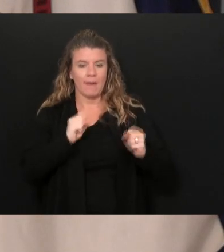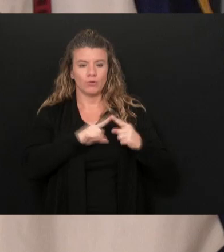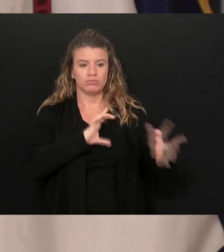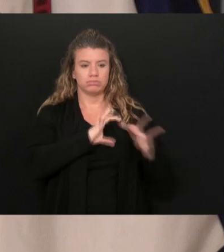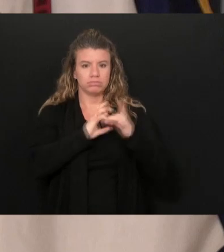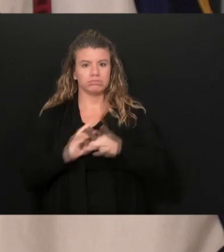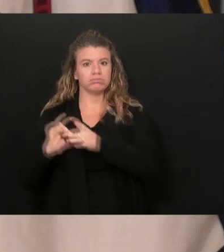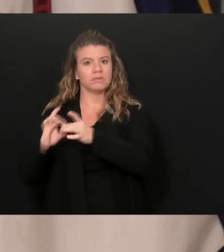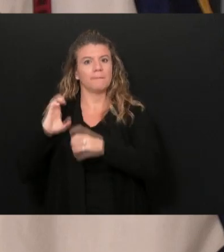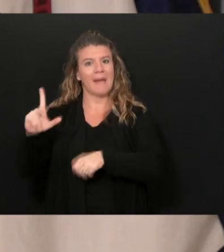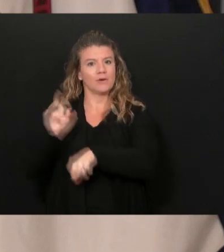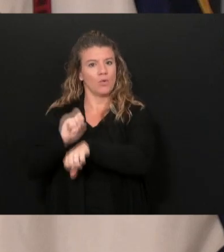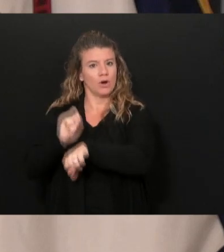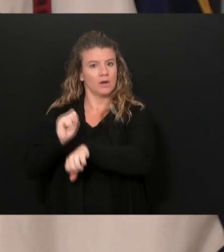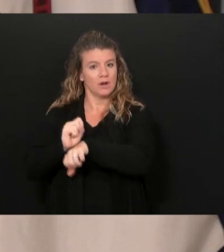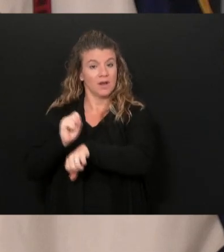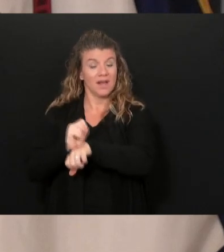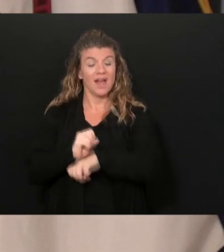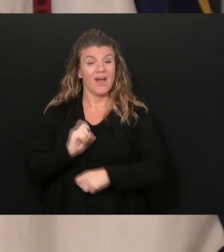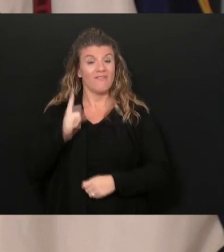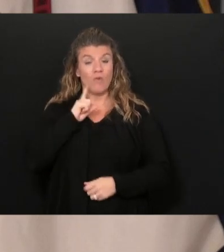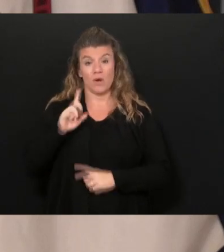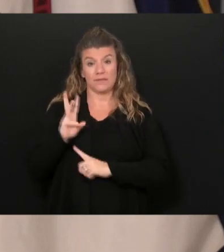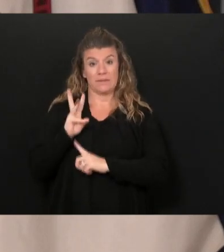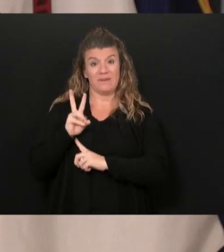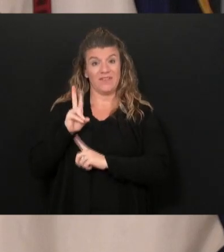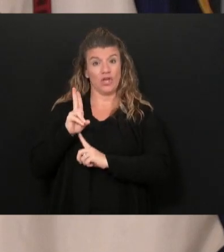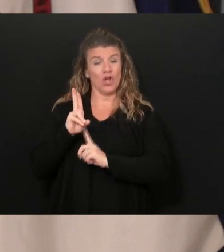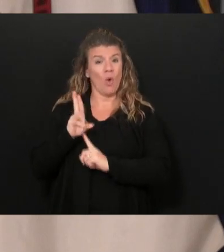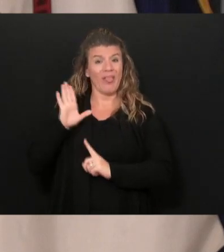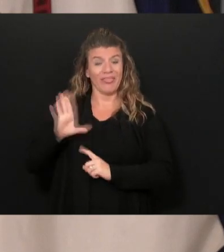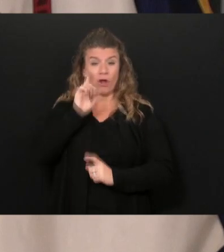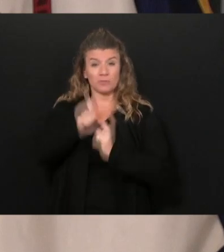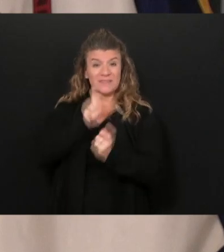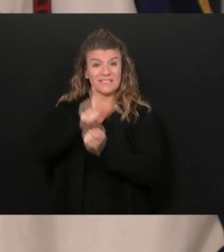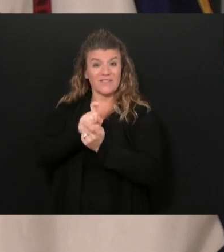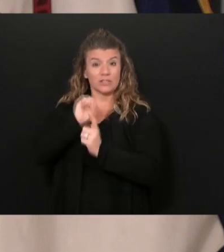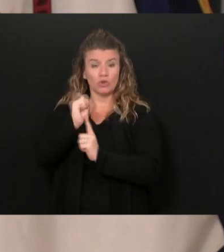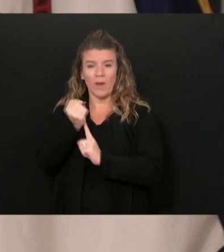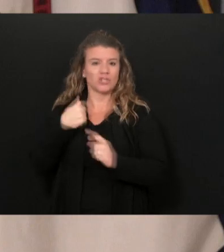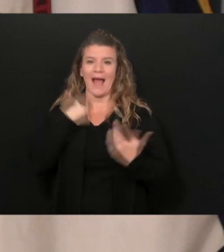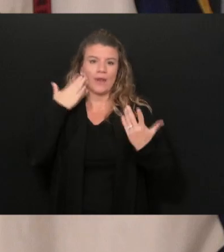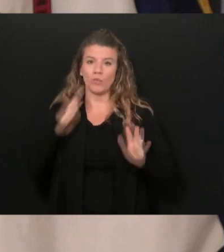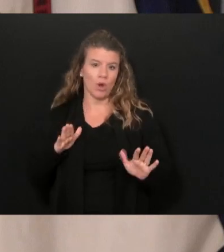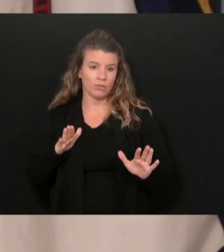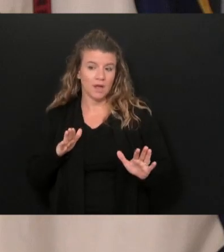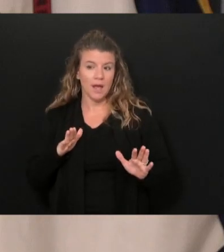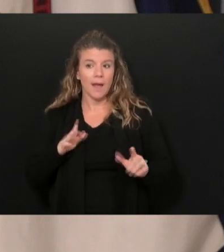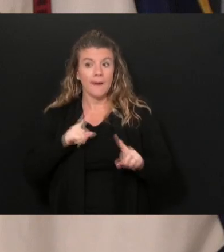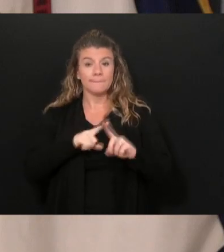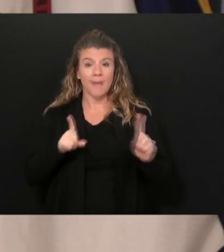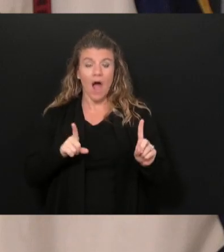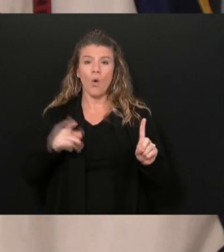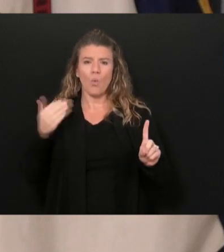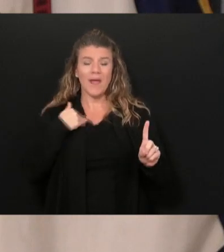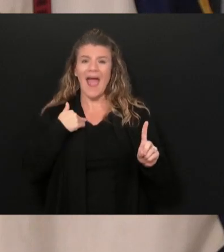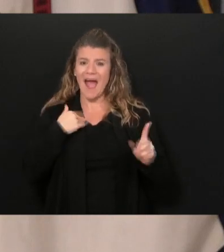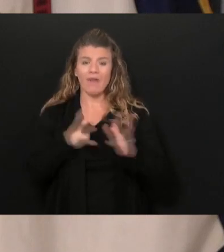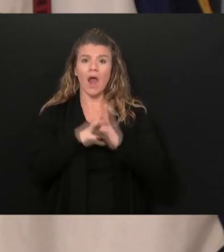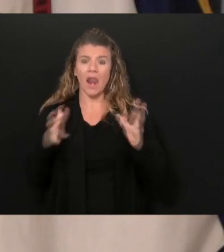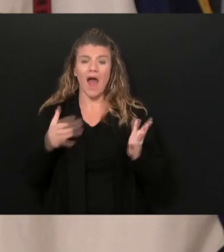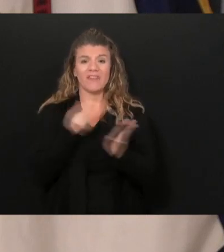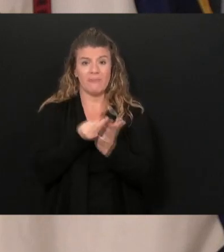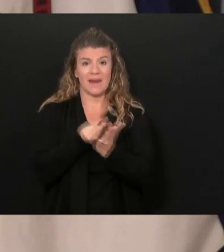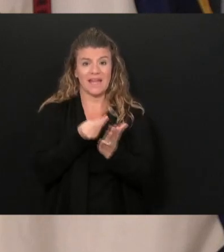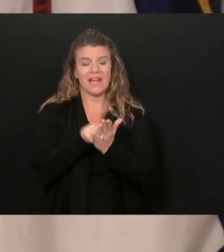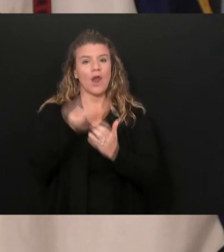work. As far as WVU, I don't know the specifics about that, but we have significant dollars, that we